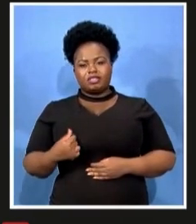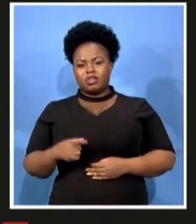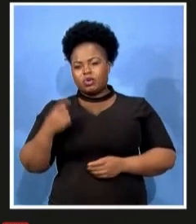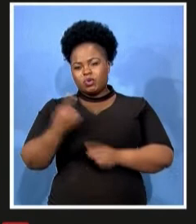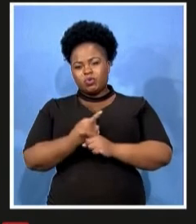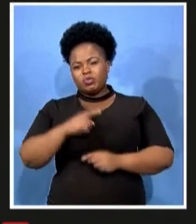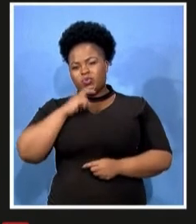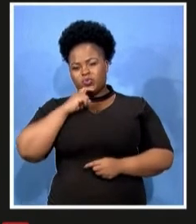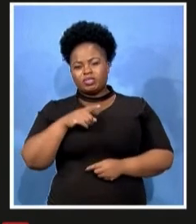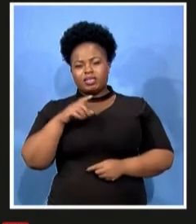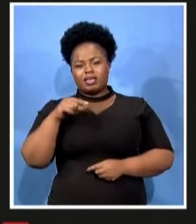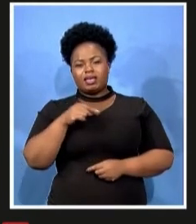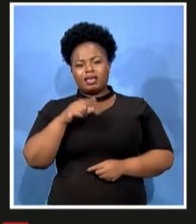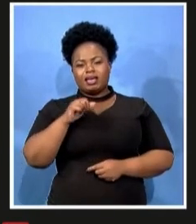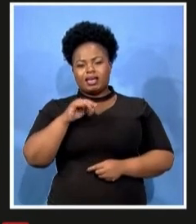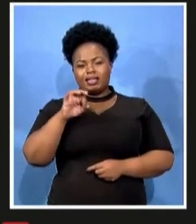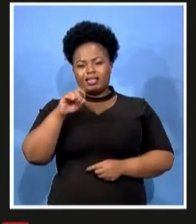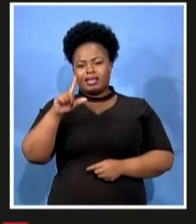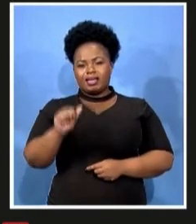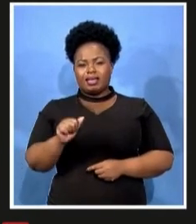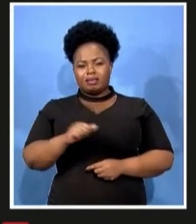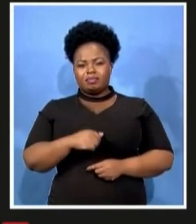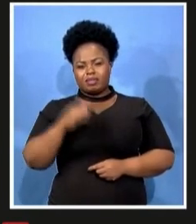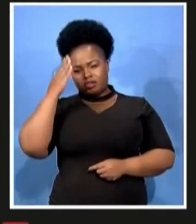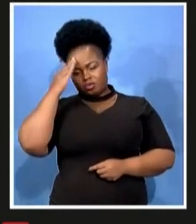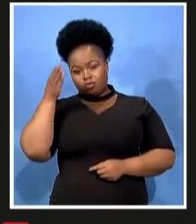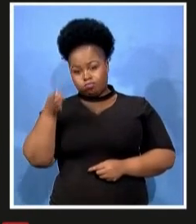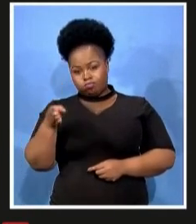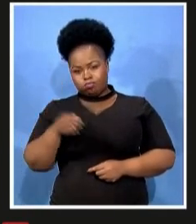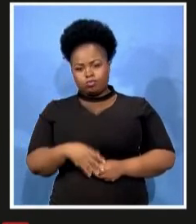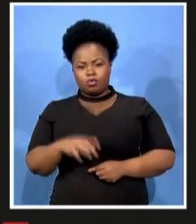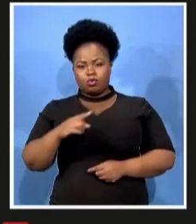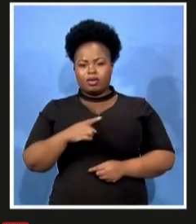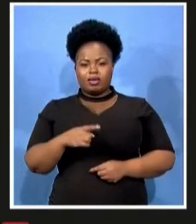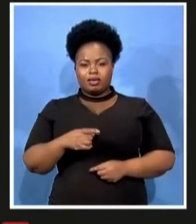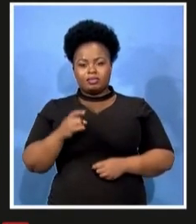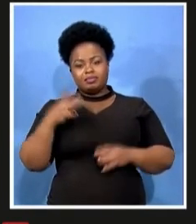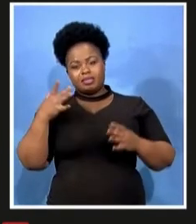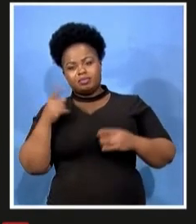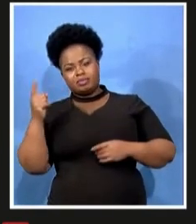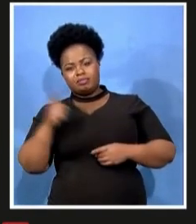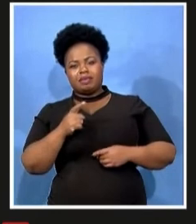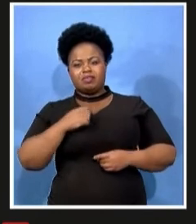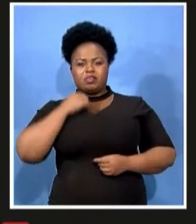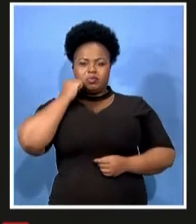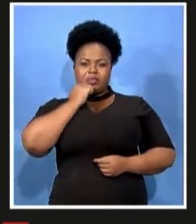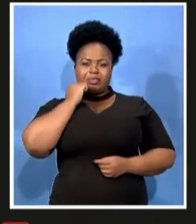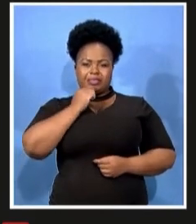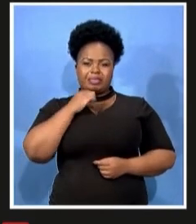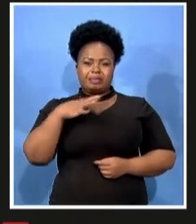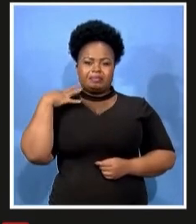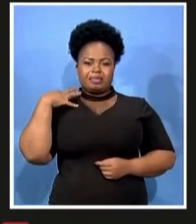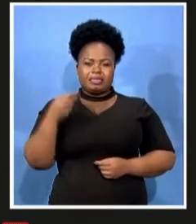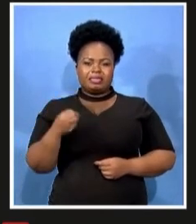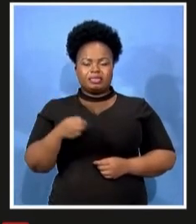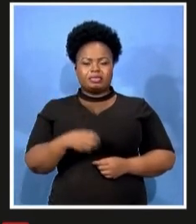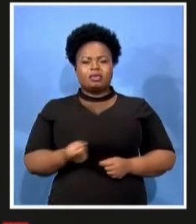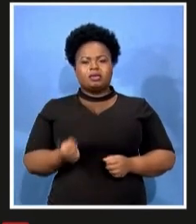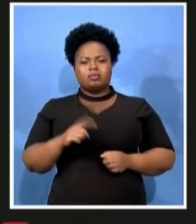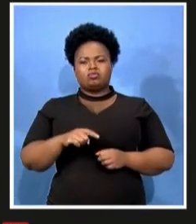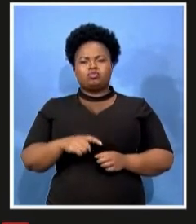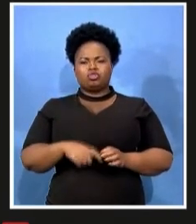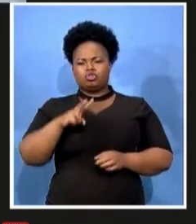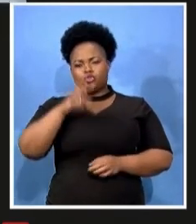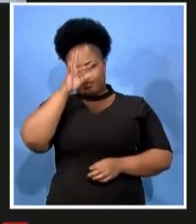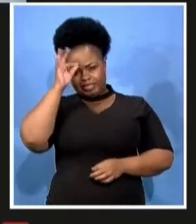that you are present. Sometimes you come in and say, apology for my minister is joining in 2 minutes' time. But thanks that the minister has also joined us. We've noted